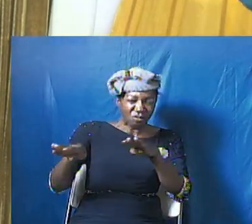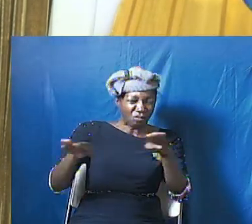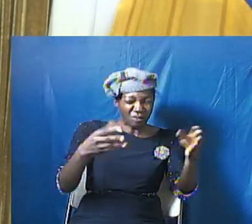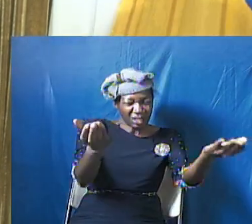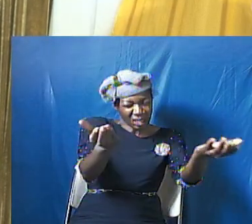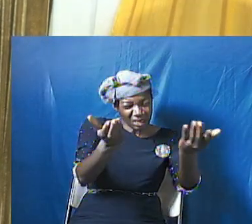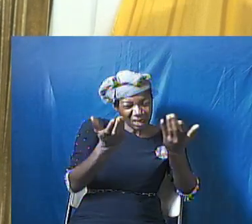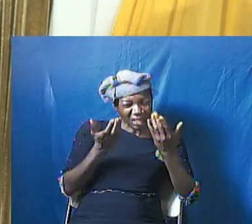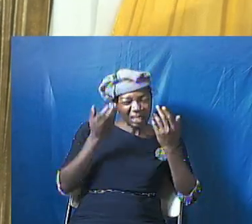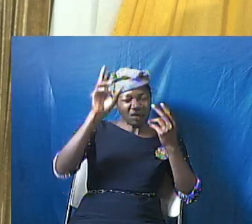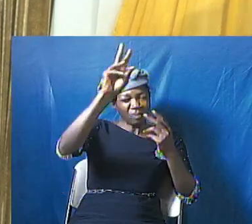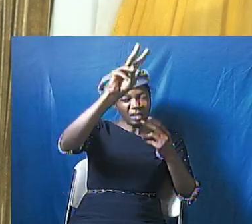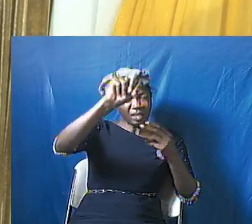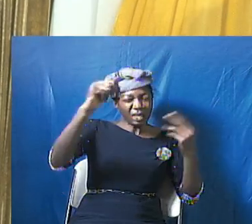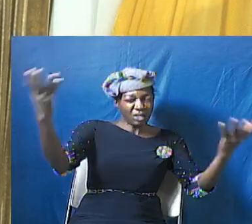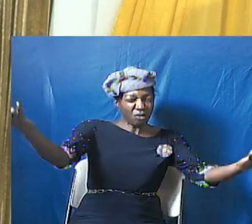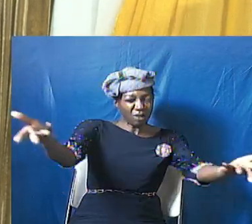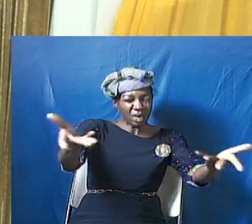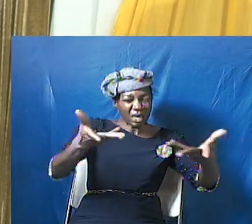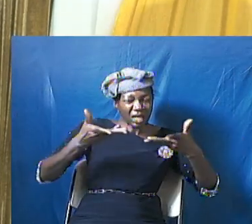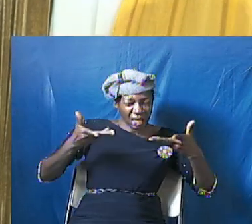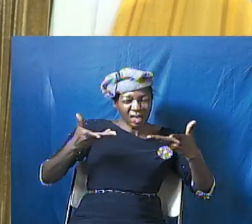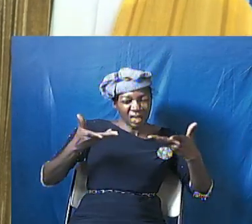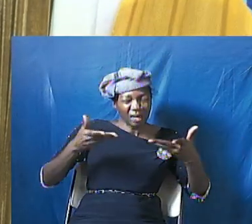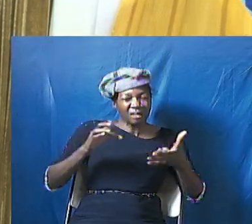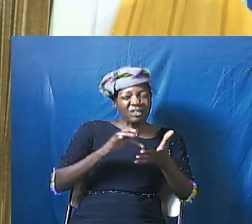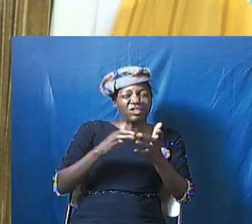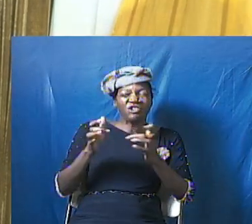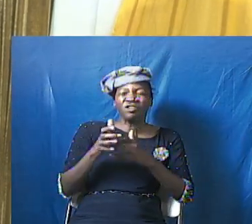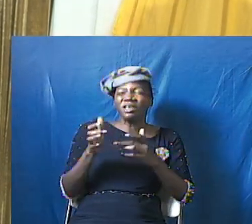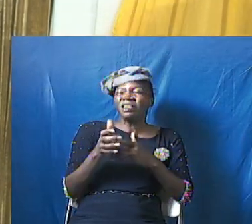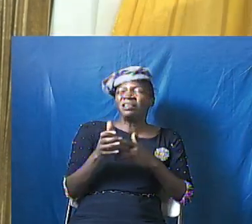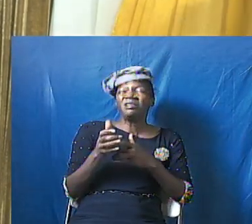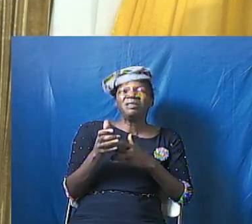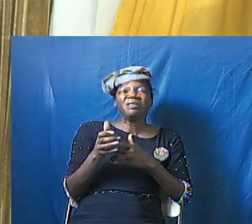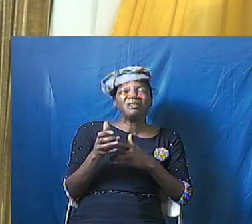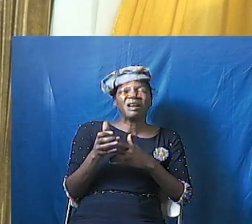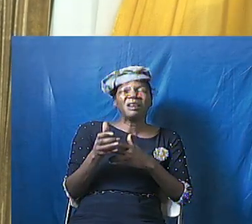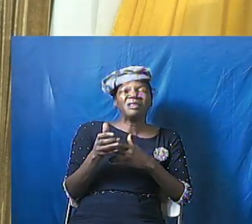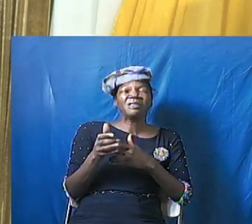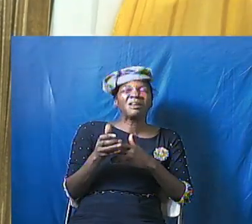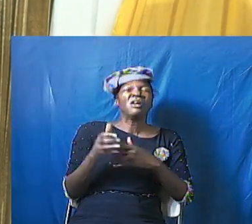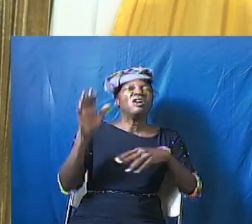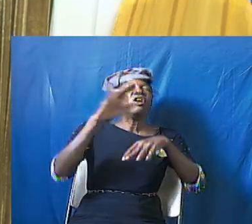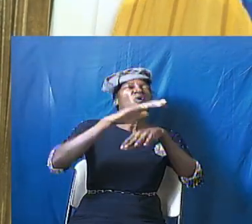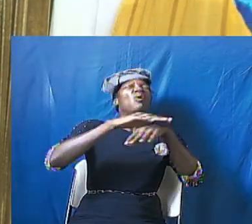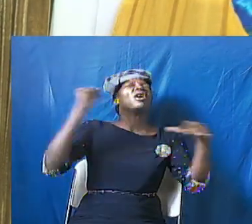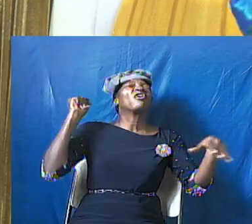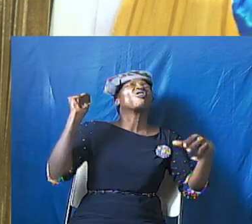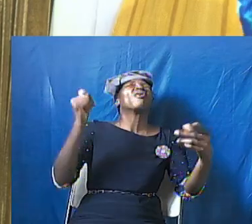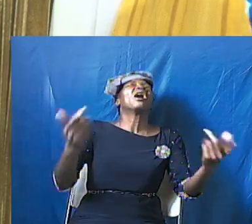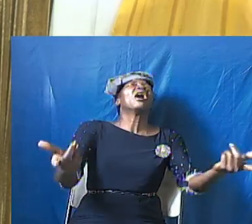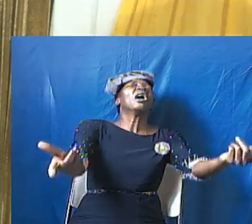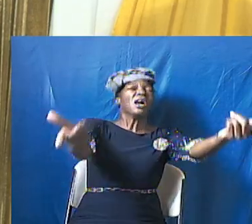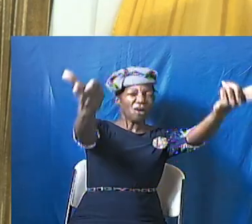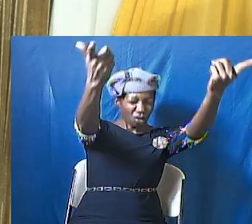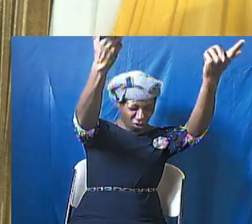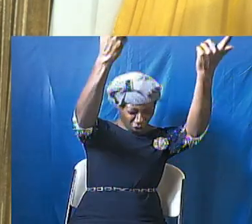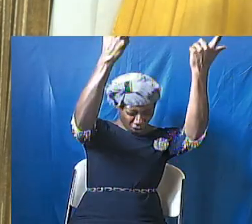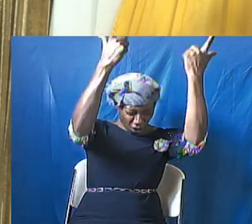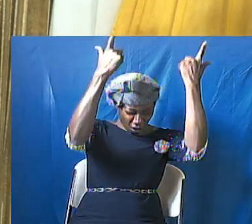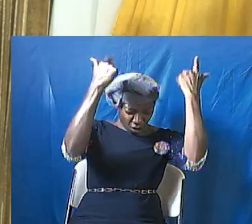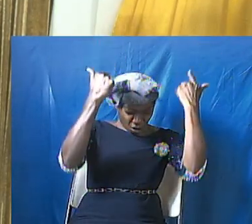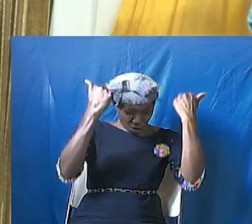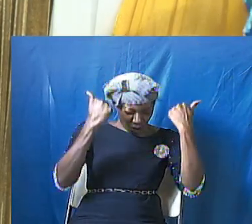you here, Jesus. Please hear our cry, oh God. Jesus, calm down and